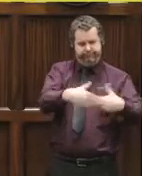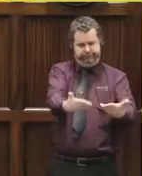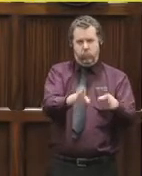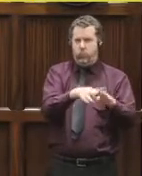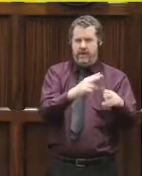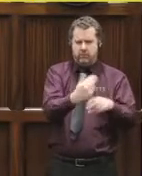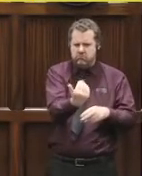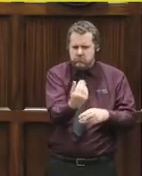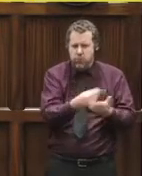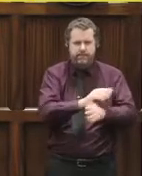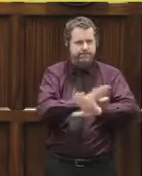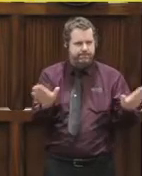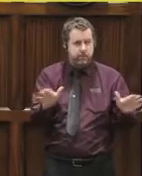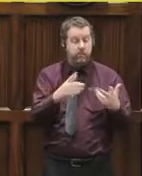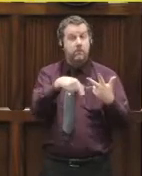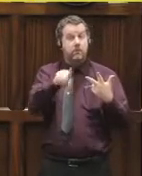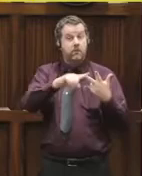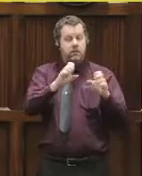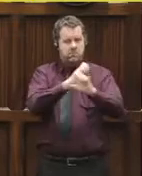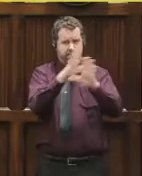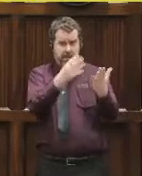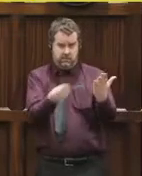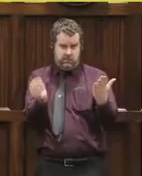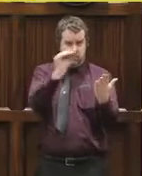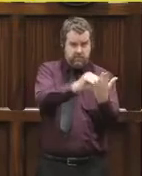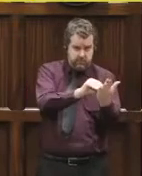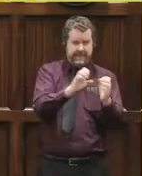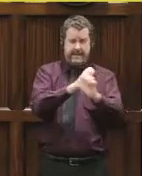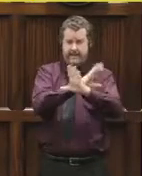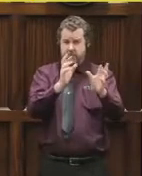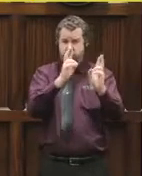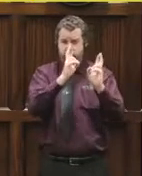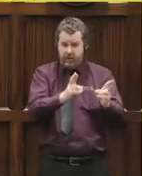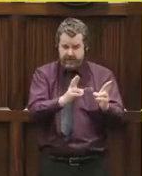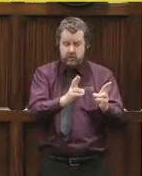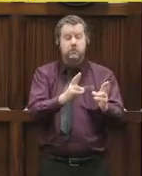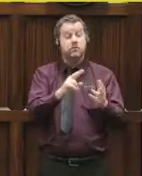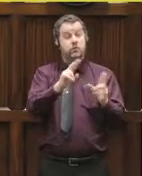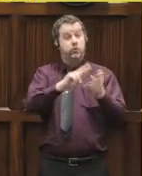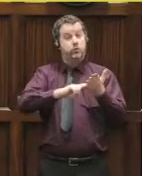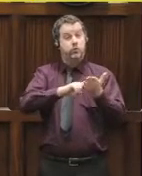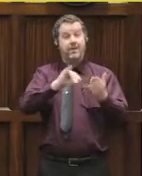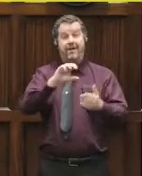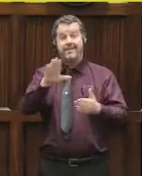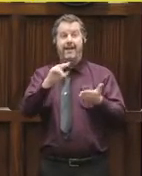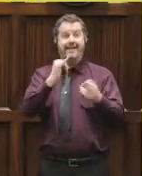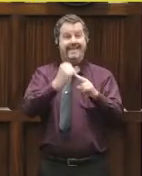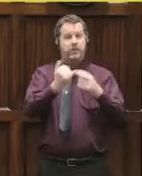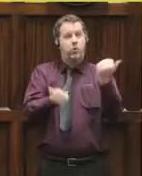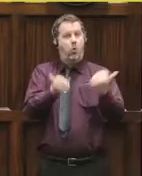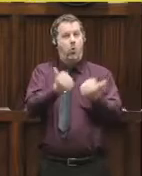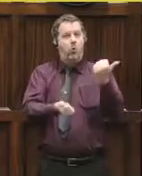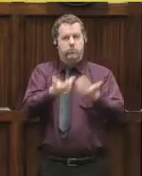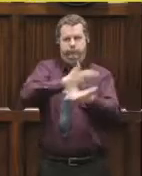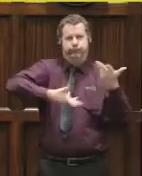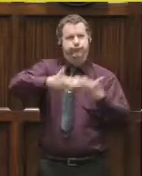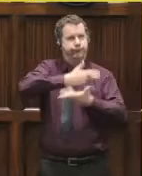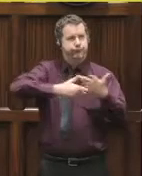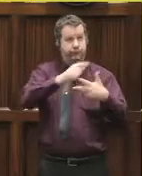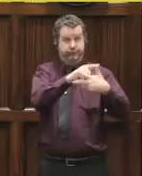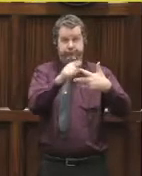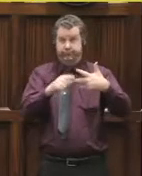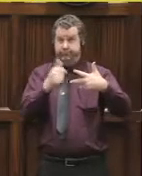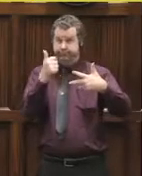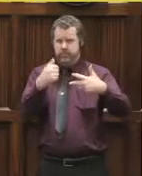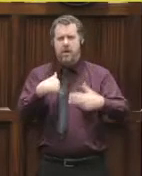to provide a clear statutory right to use ISL in court proceedings. I'd also like